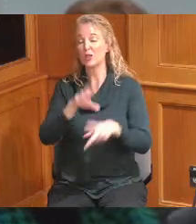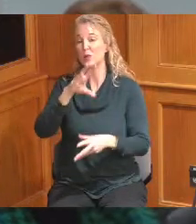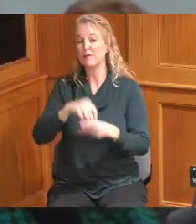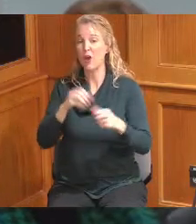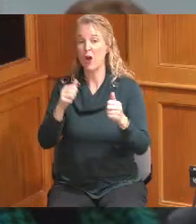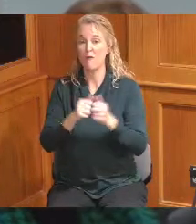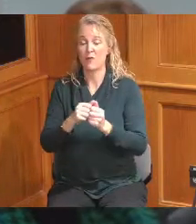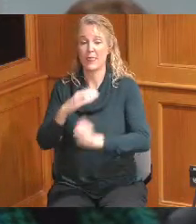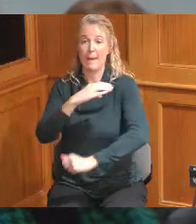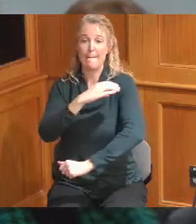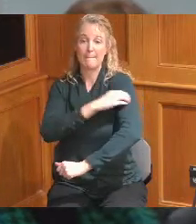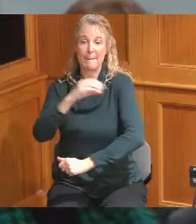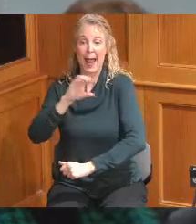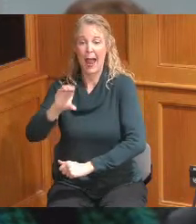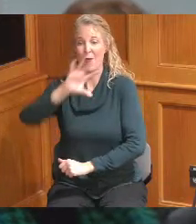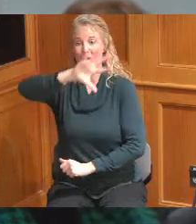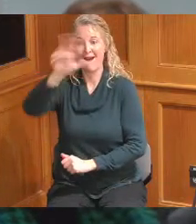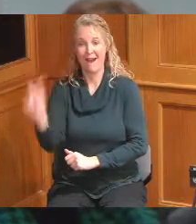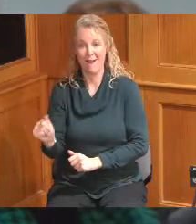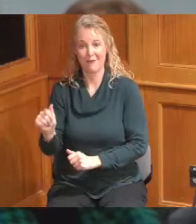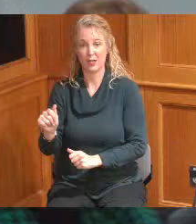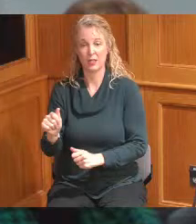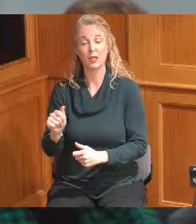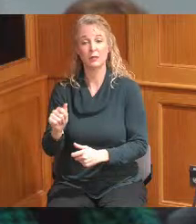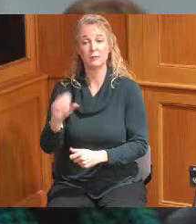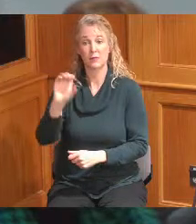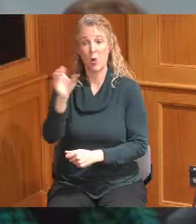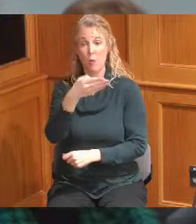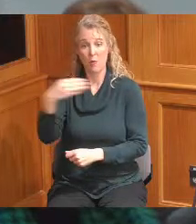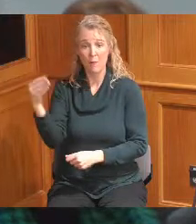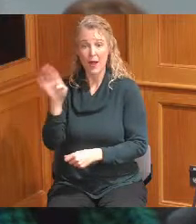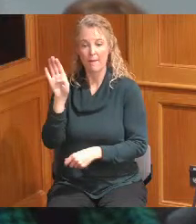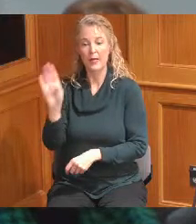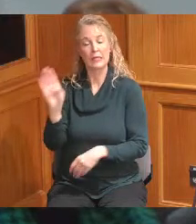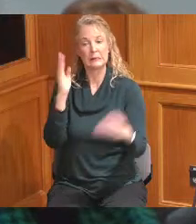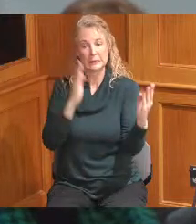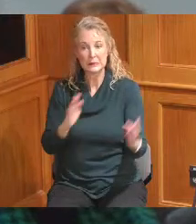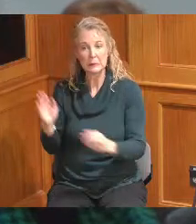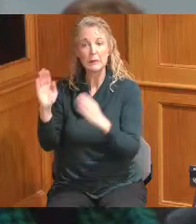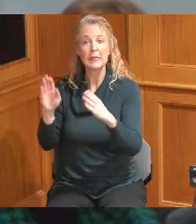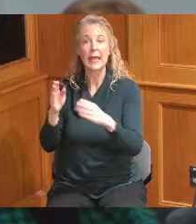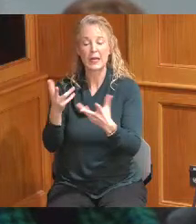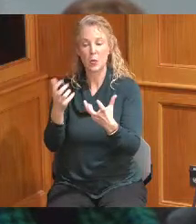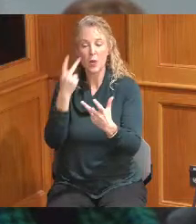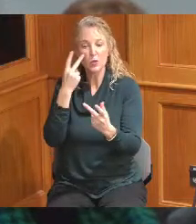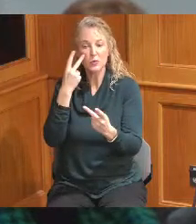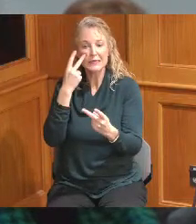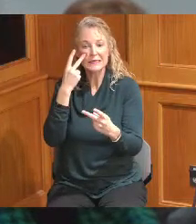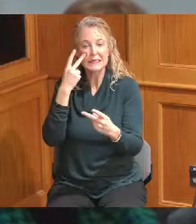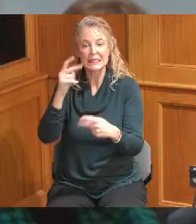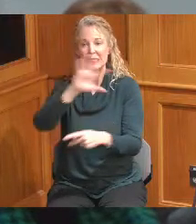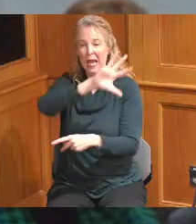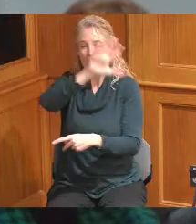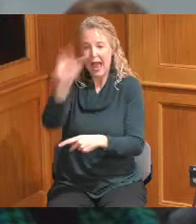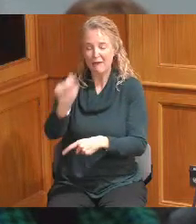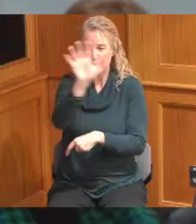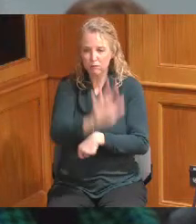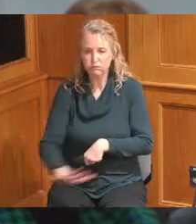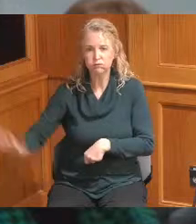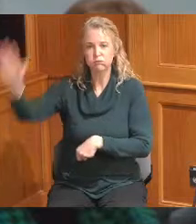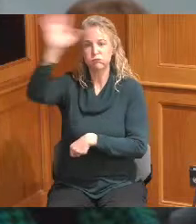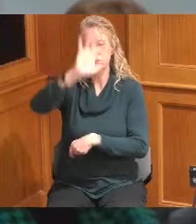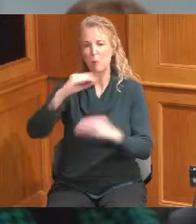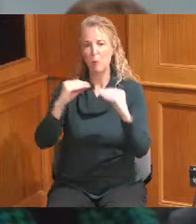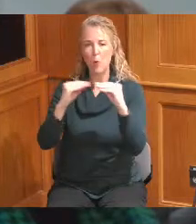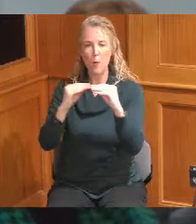Power Africa, an initiative by former President Barack Obama to increase the electrification on the